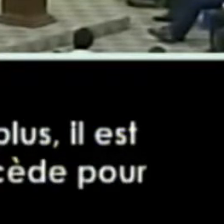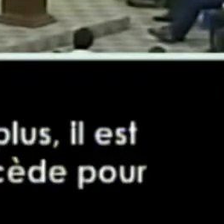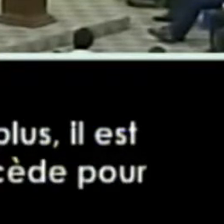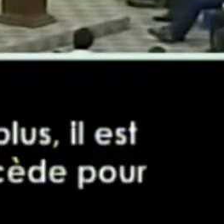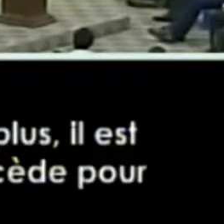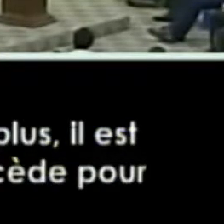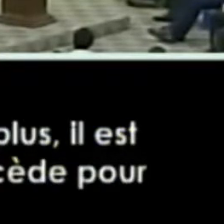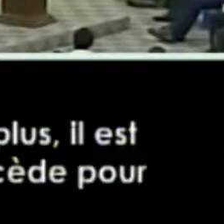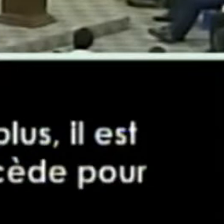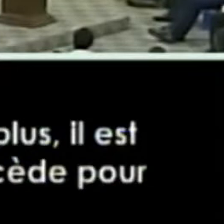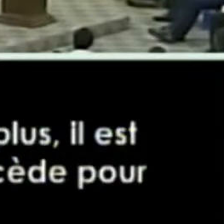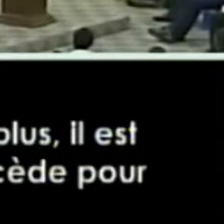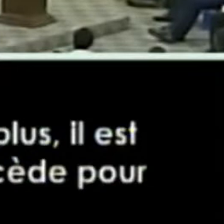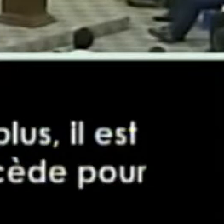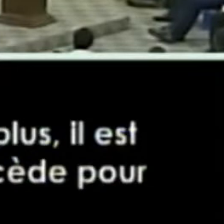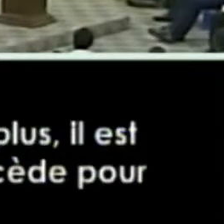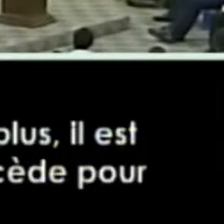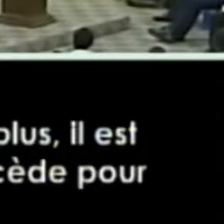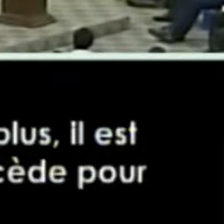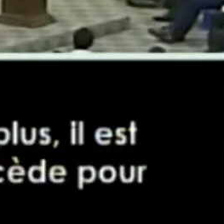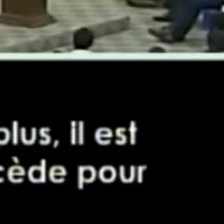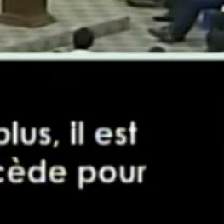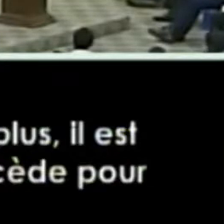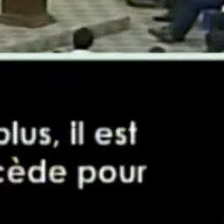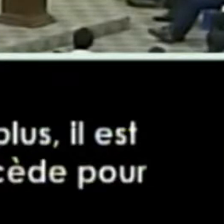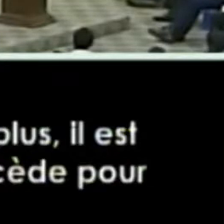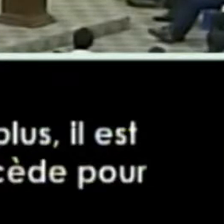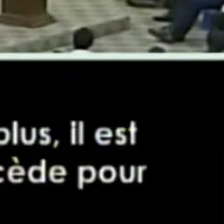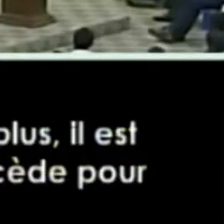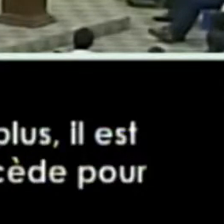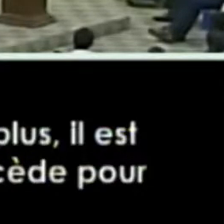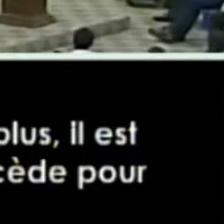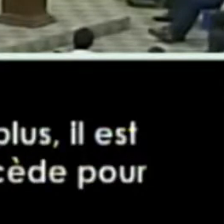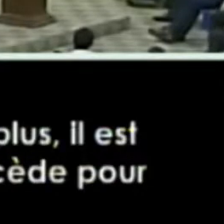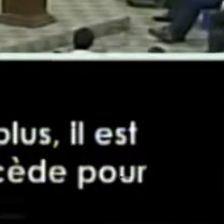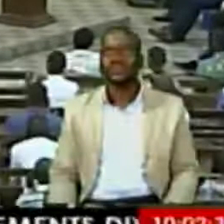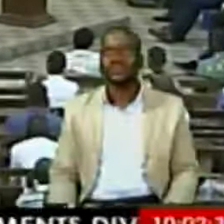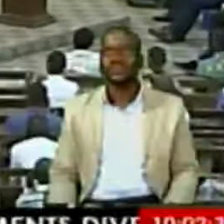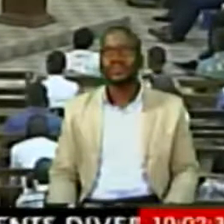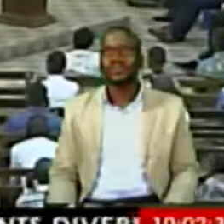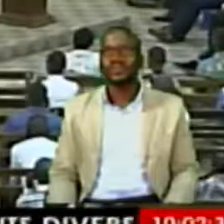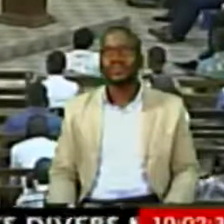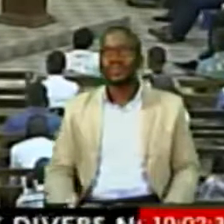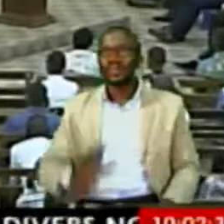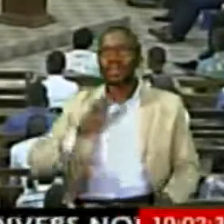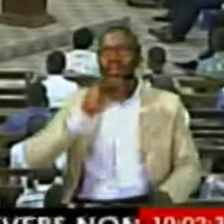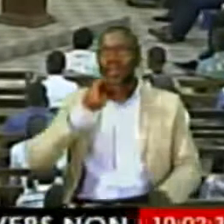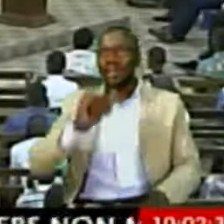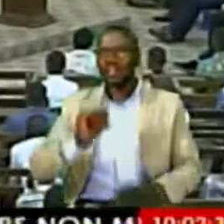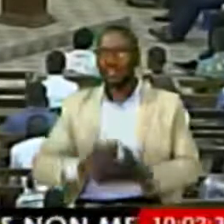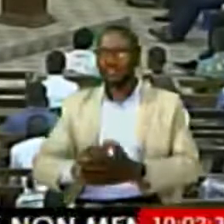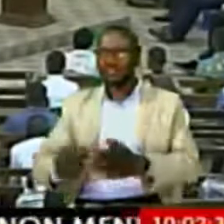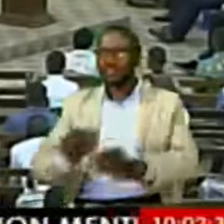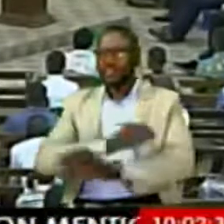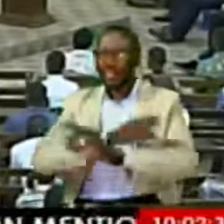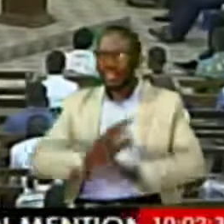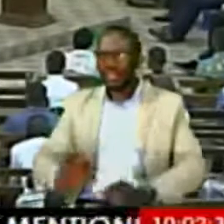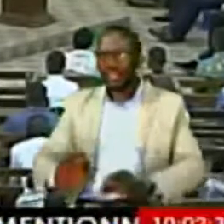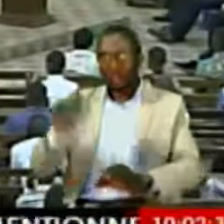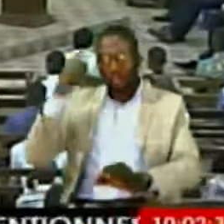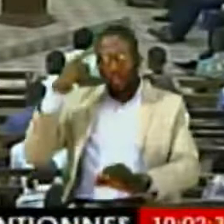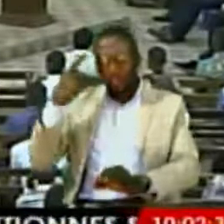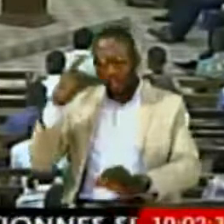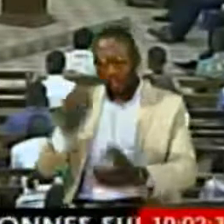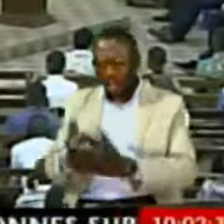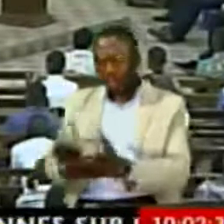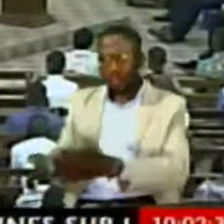for us. Il n'a pas terminé sur la croix. He has not just finished on the cross.